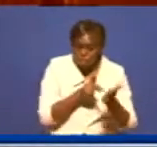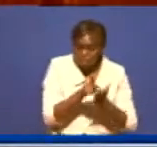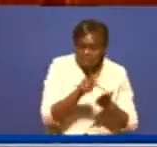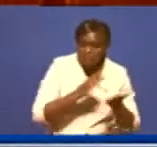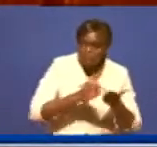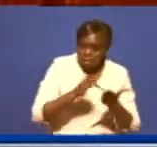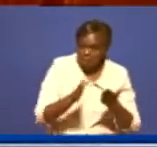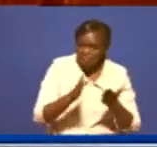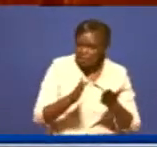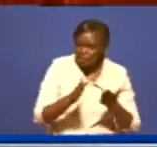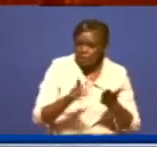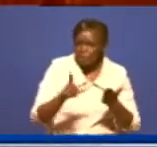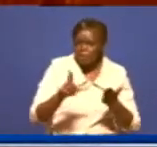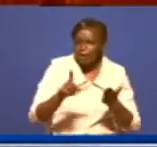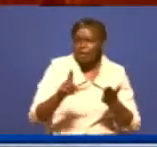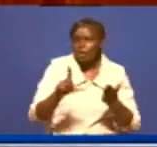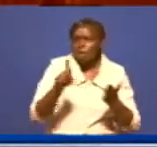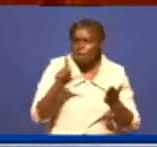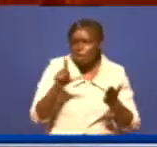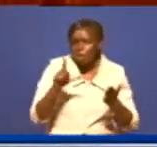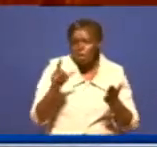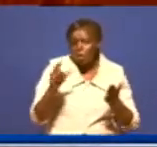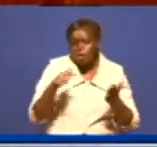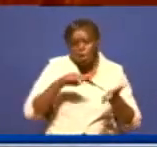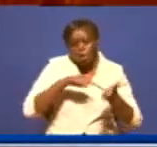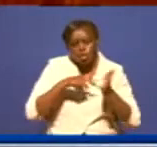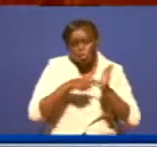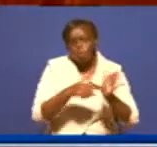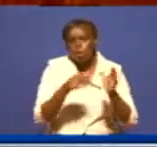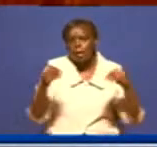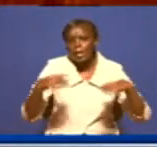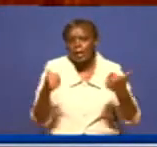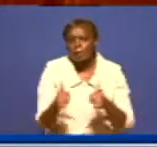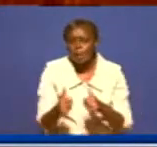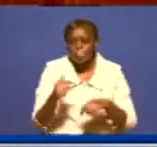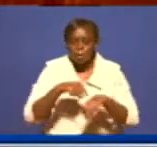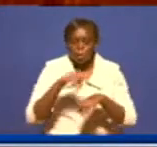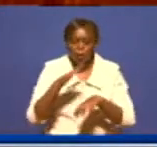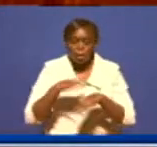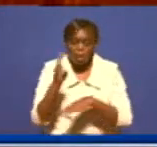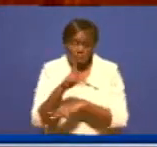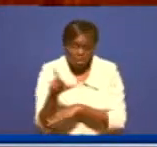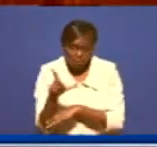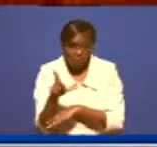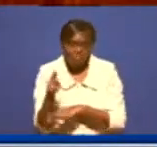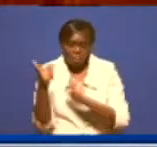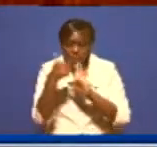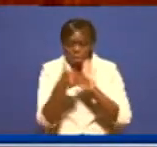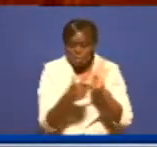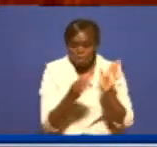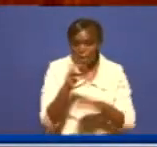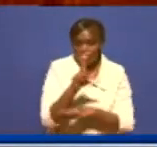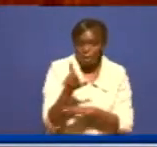defined. One of the things which I find a bit contradictory in the bill, which I'd like to point out directly,